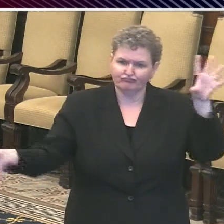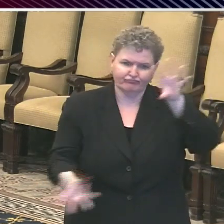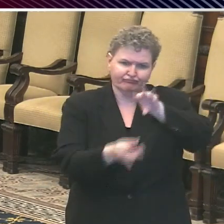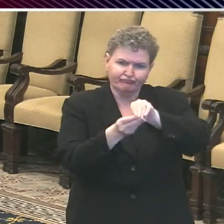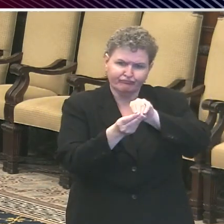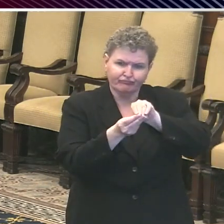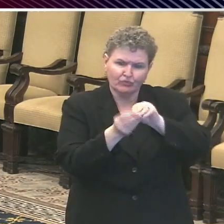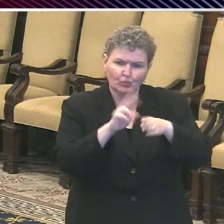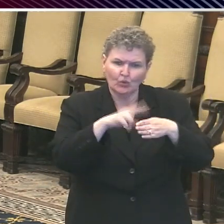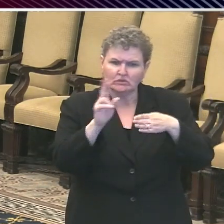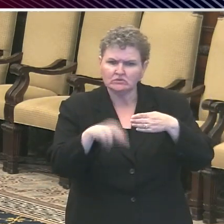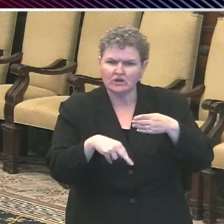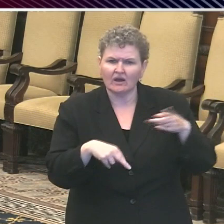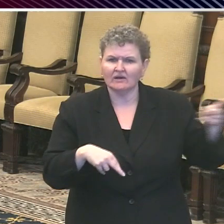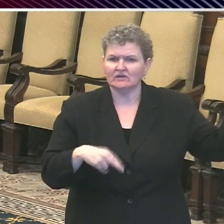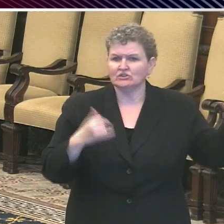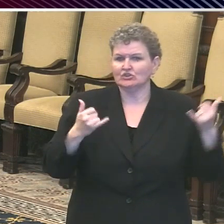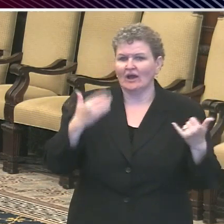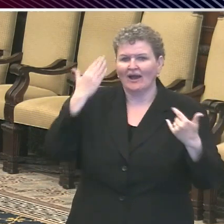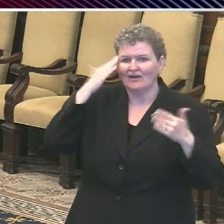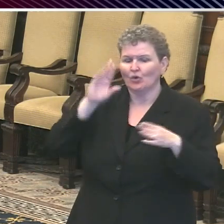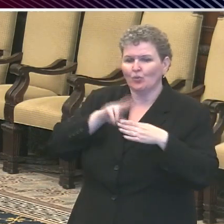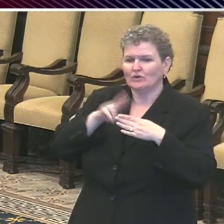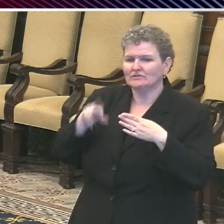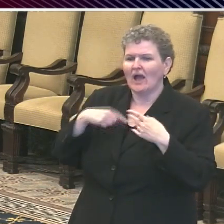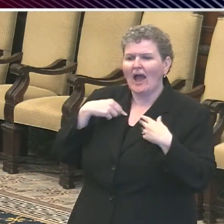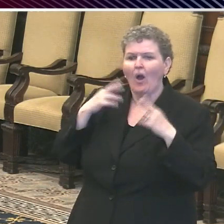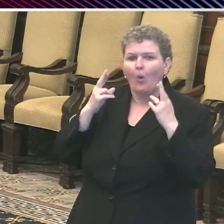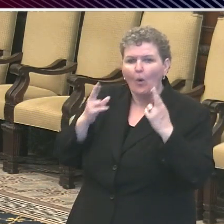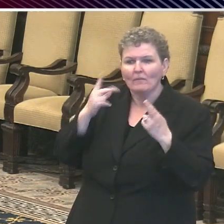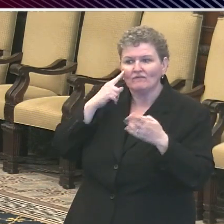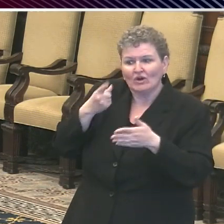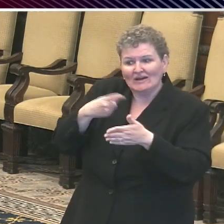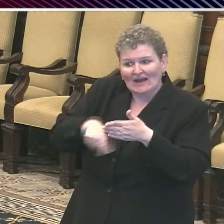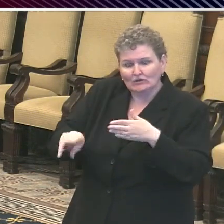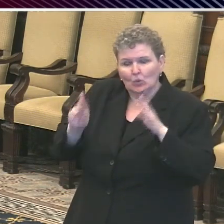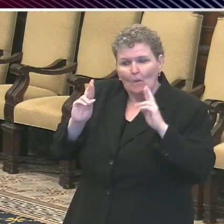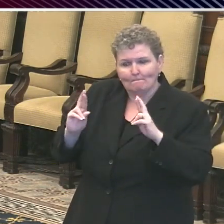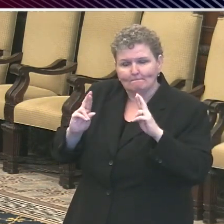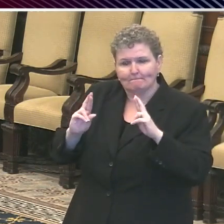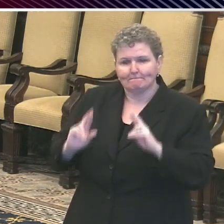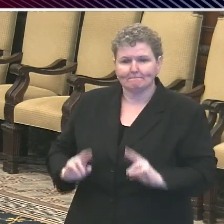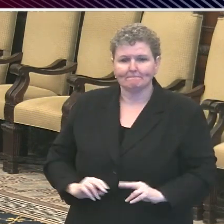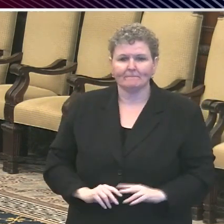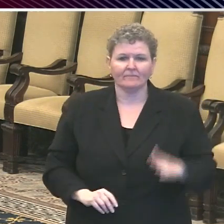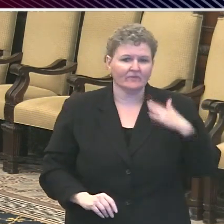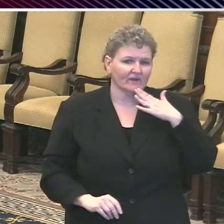tell you exactly what day we're going to report the results, but I do expect the results next week. Great, thank you. Yep.